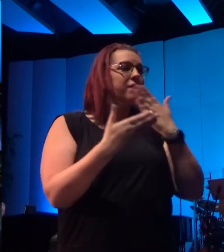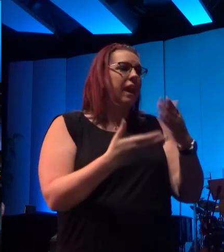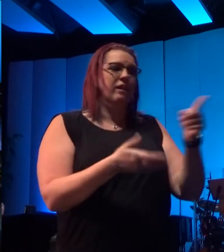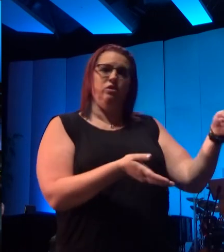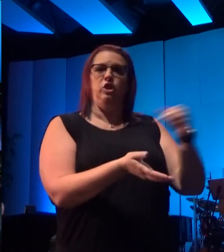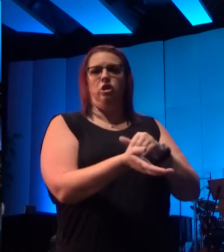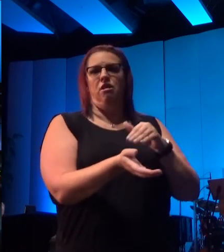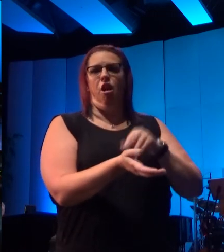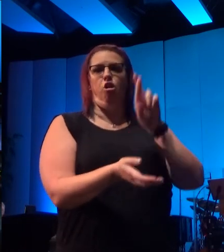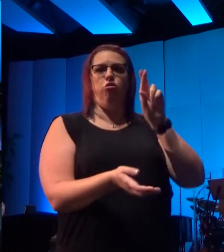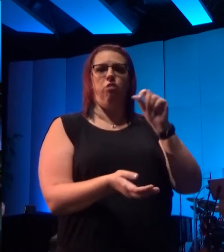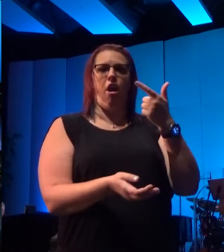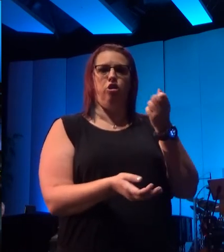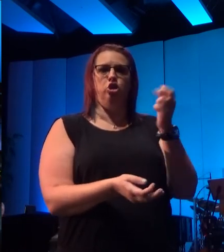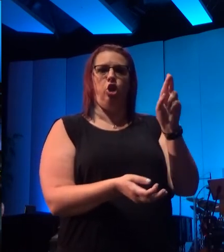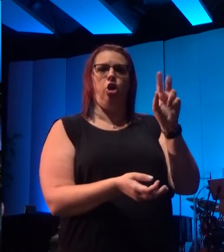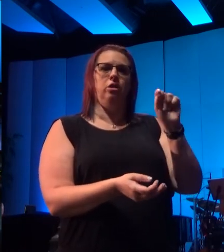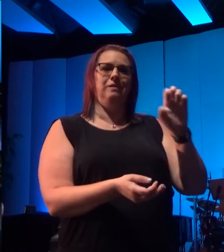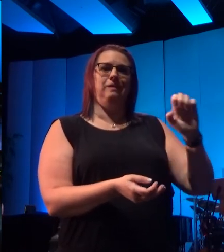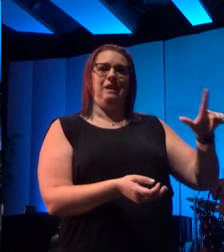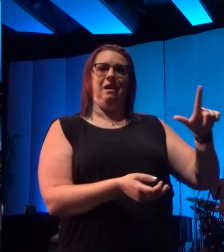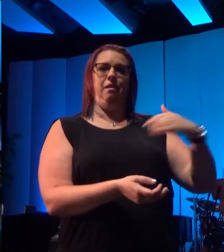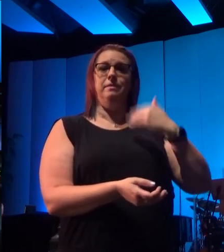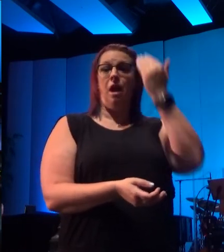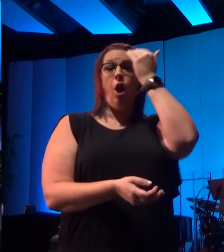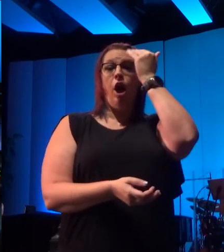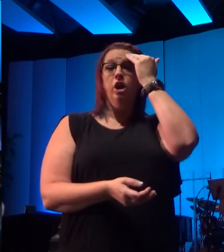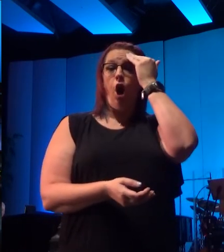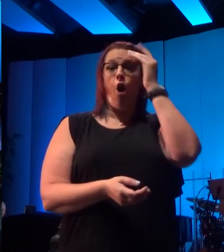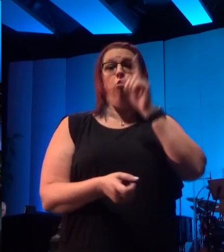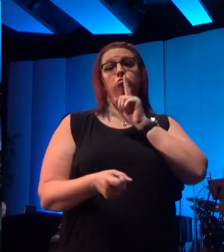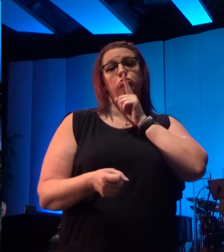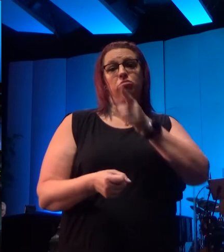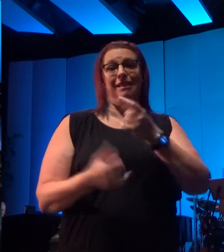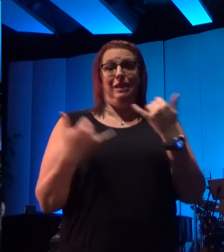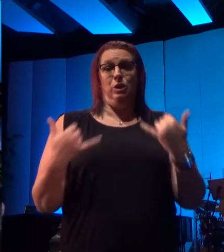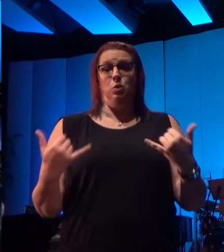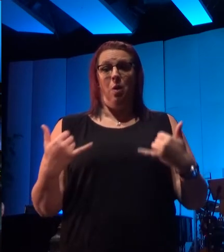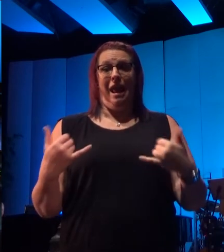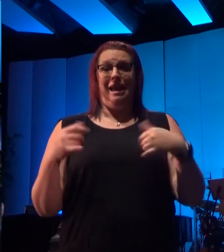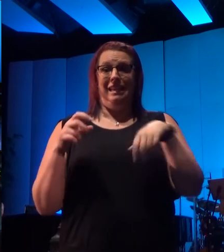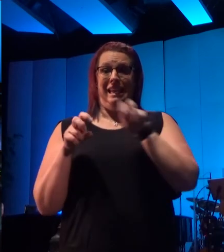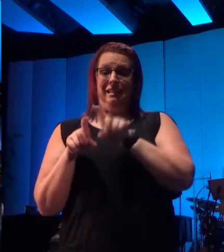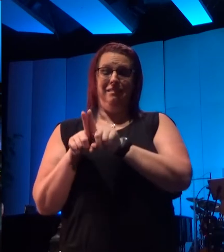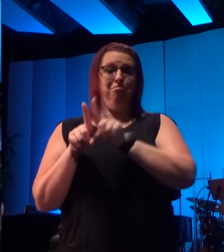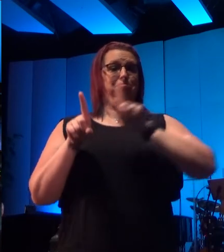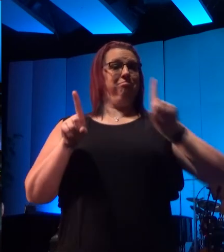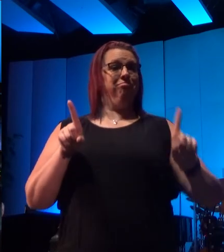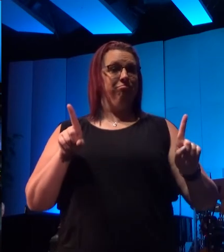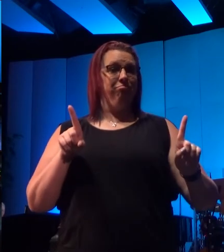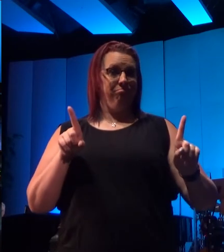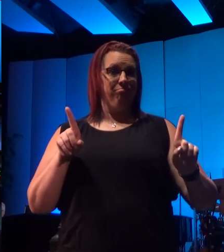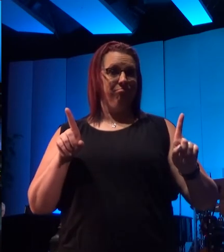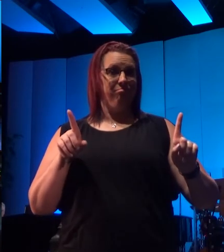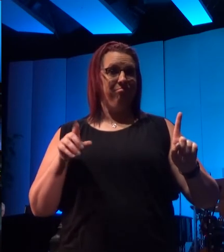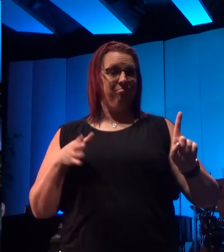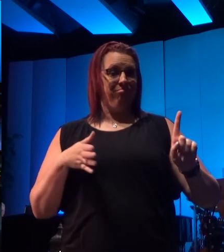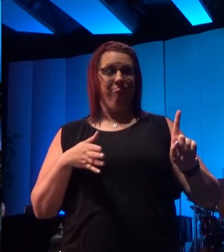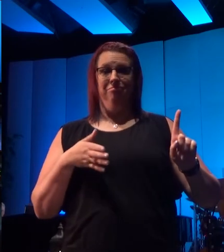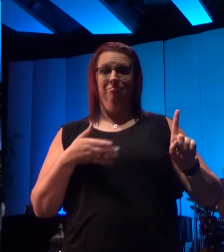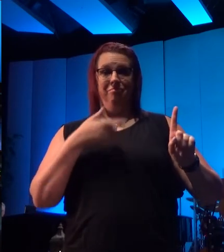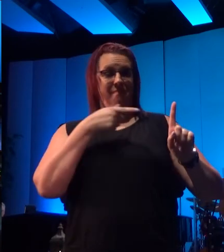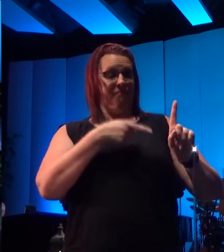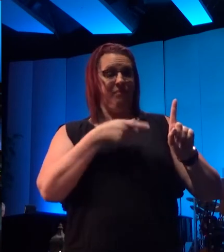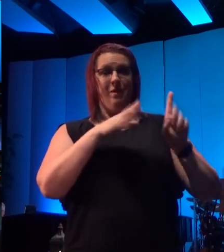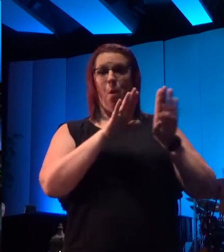Teel, for I know he steps aside today And like an